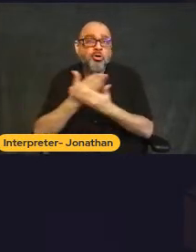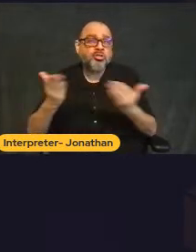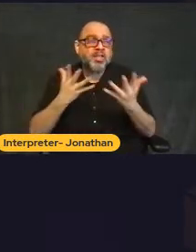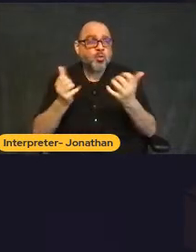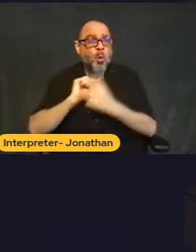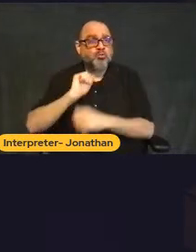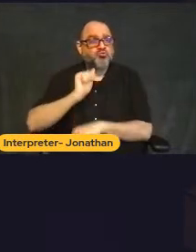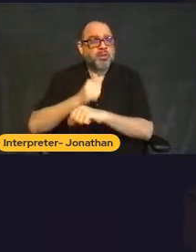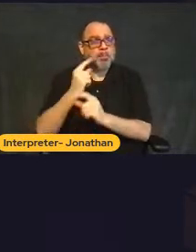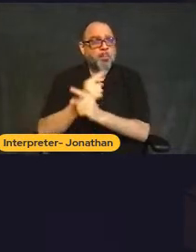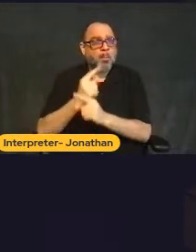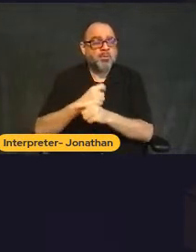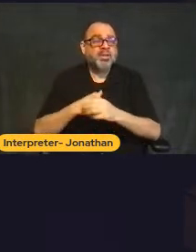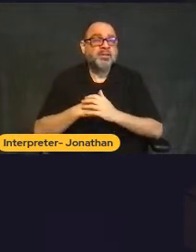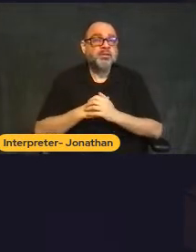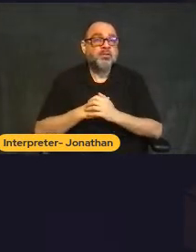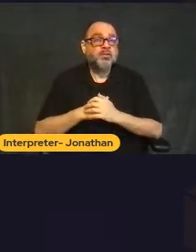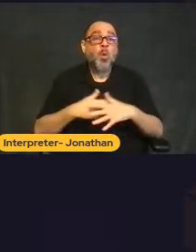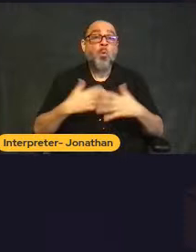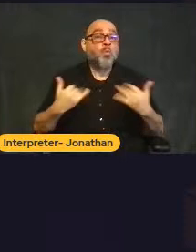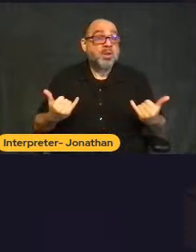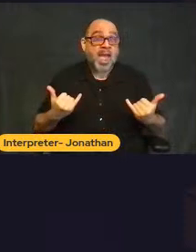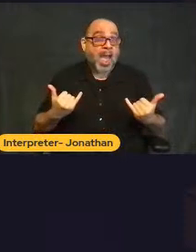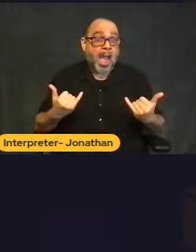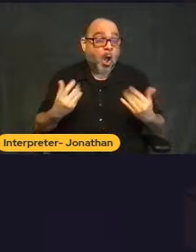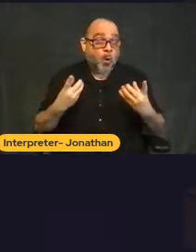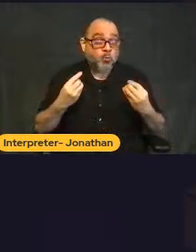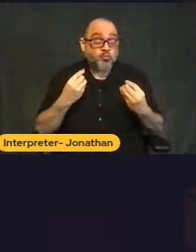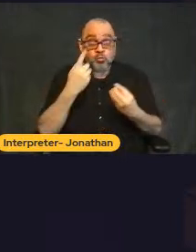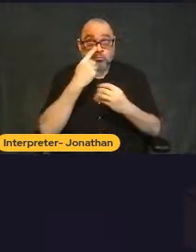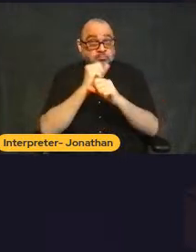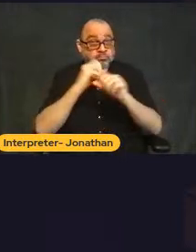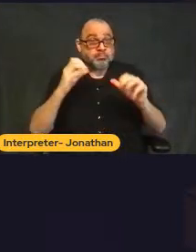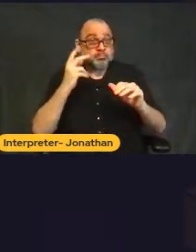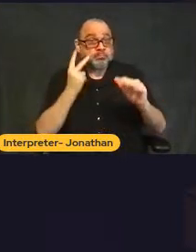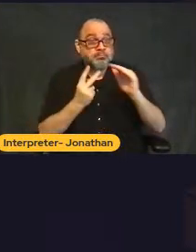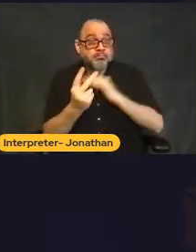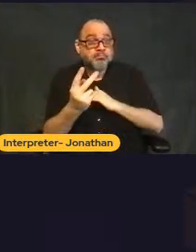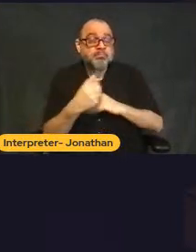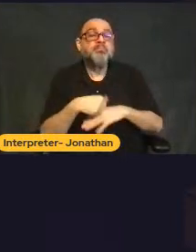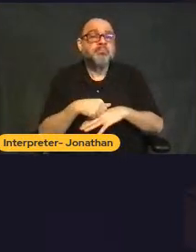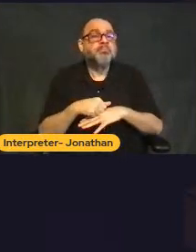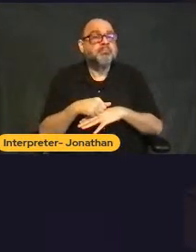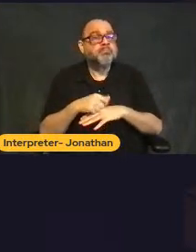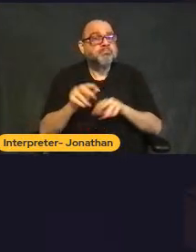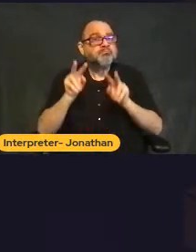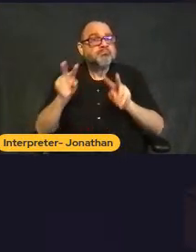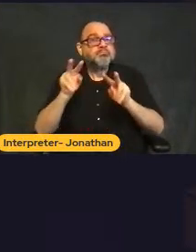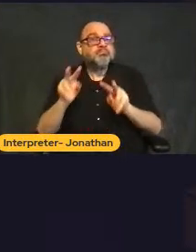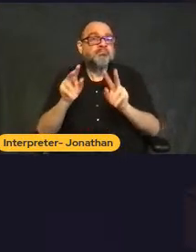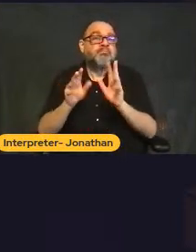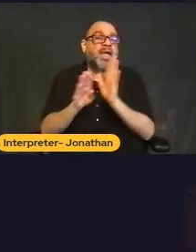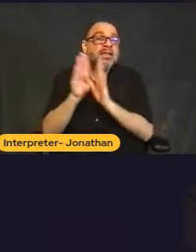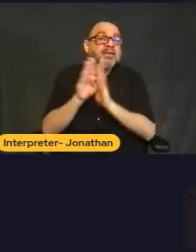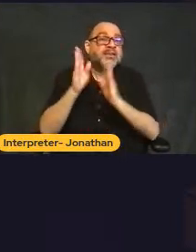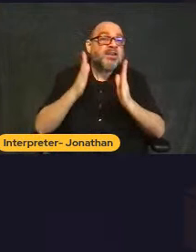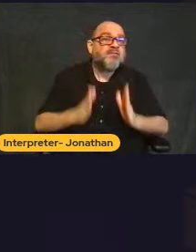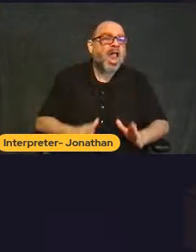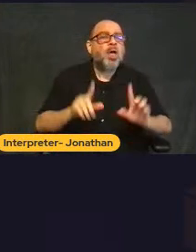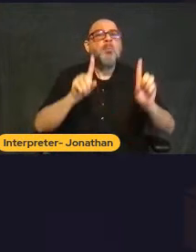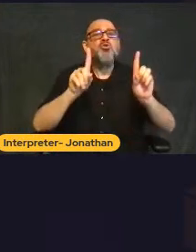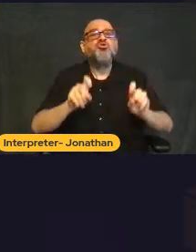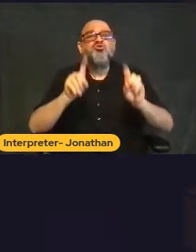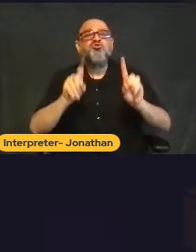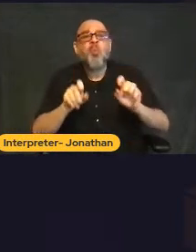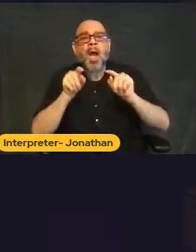So what's next? Well, I'm really looking forward to developers taking CDK-Dia for a test run and